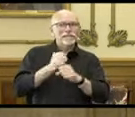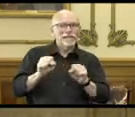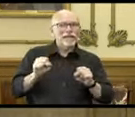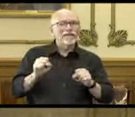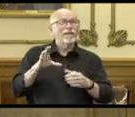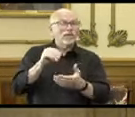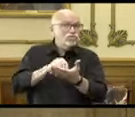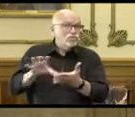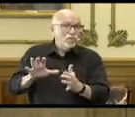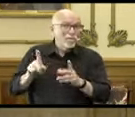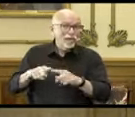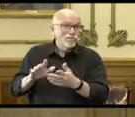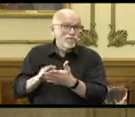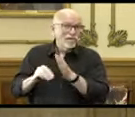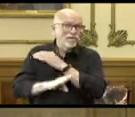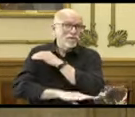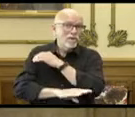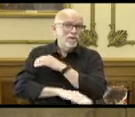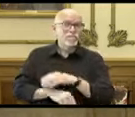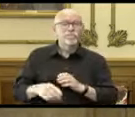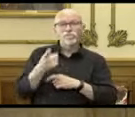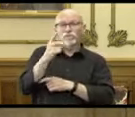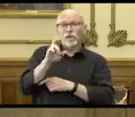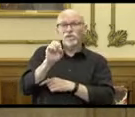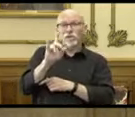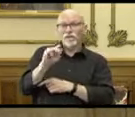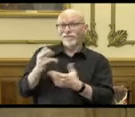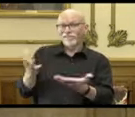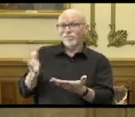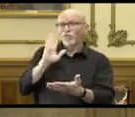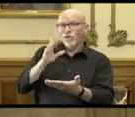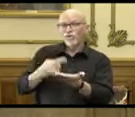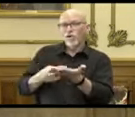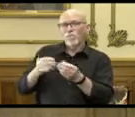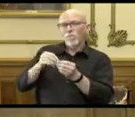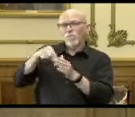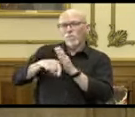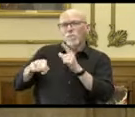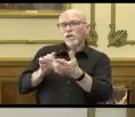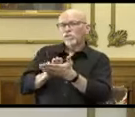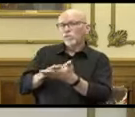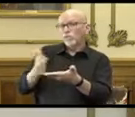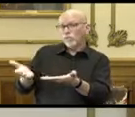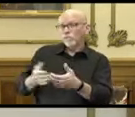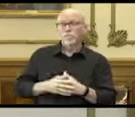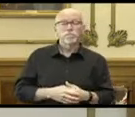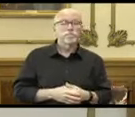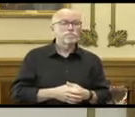students to school in the fall. Dr. Sullivan is here to talk to you more about schools.